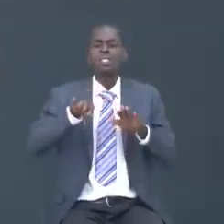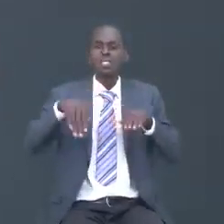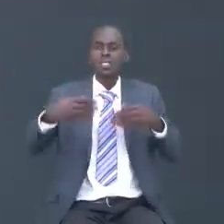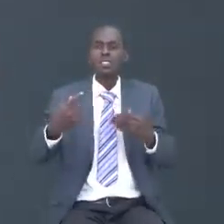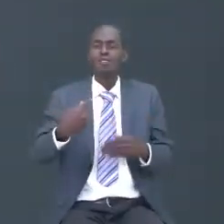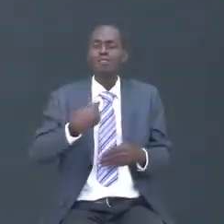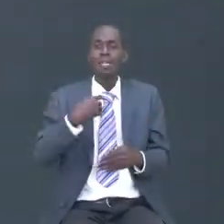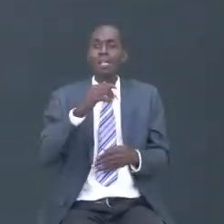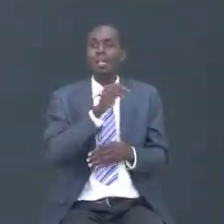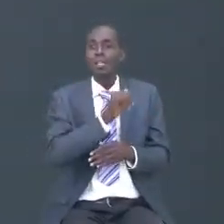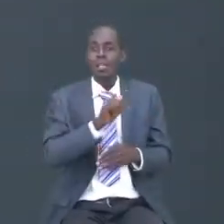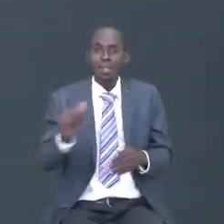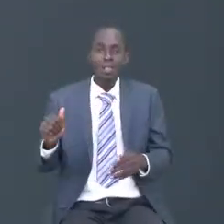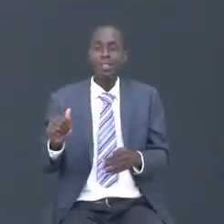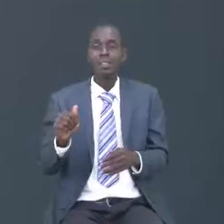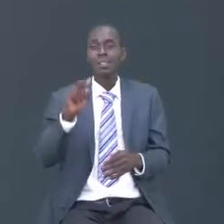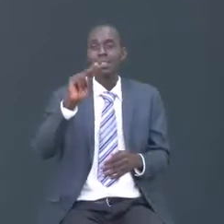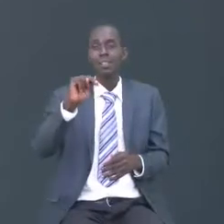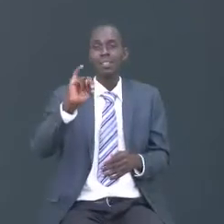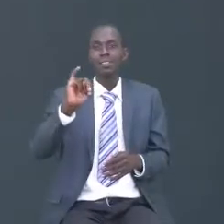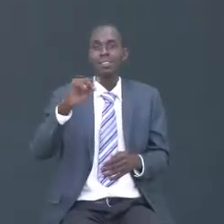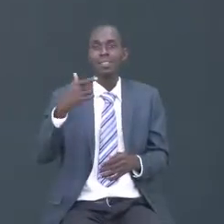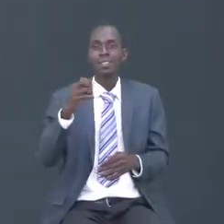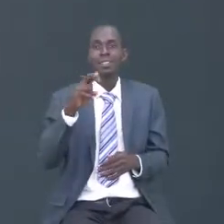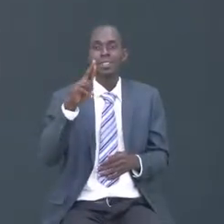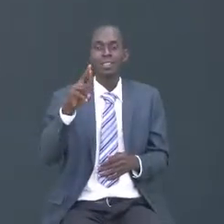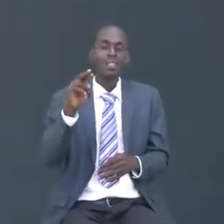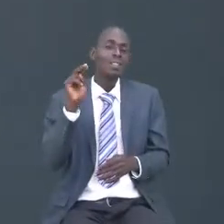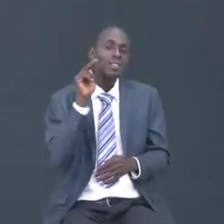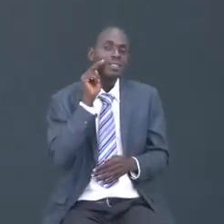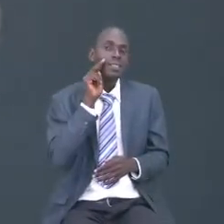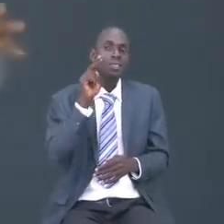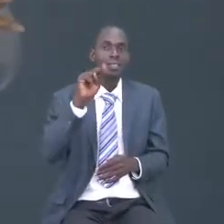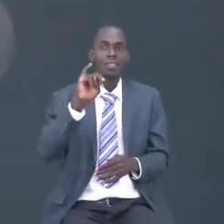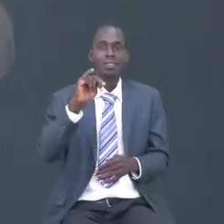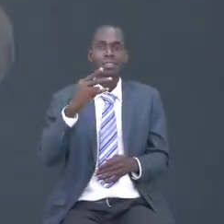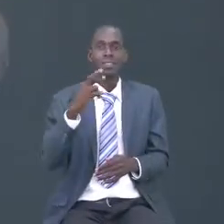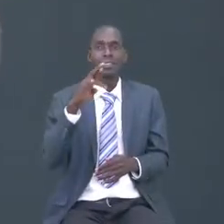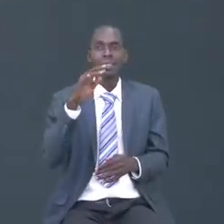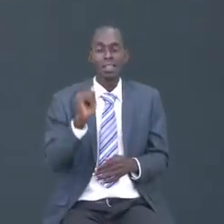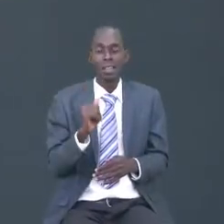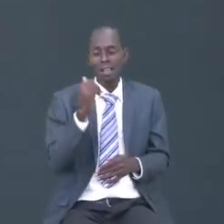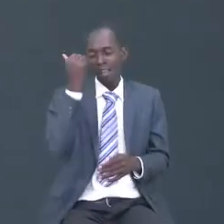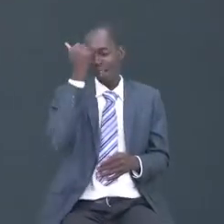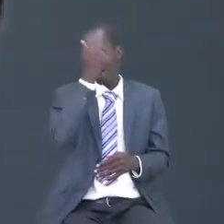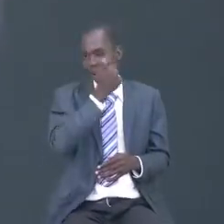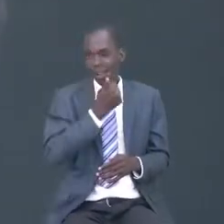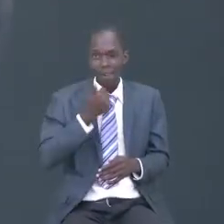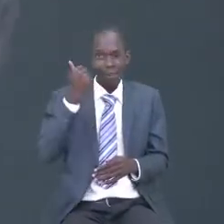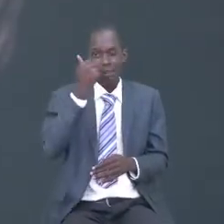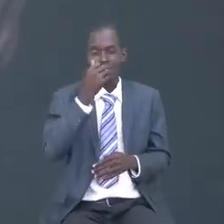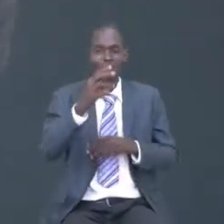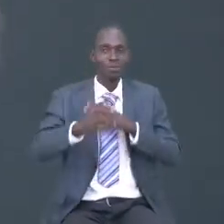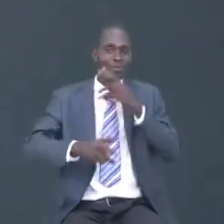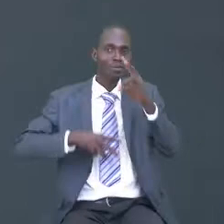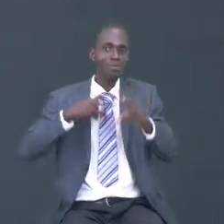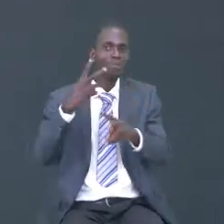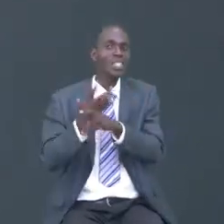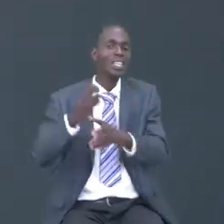a Niger State, Nigerian, and African, and global